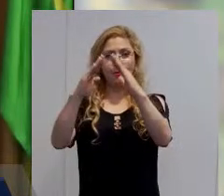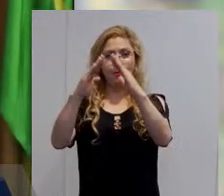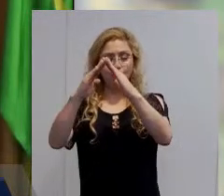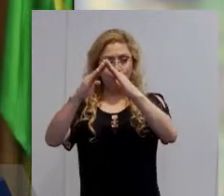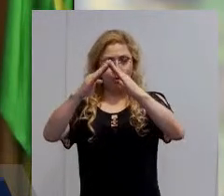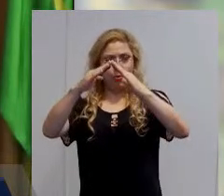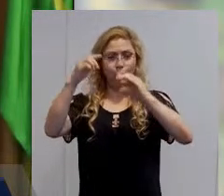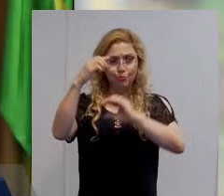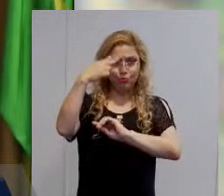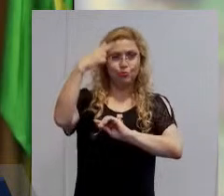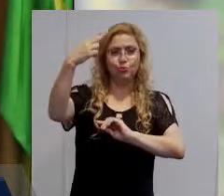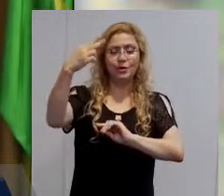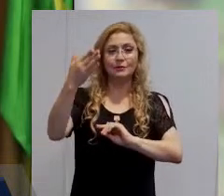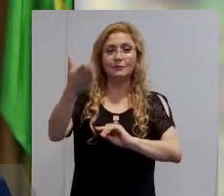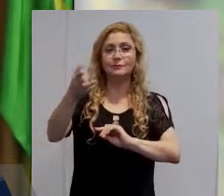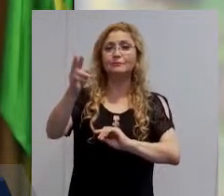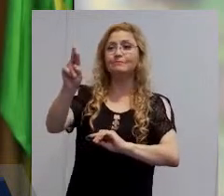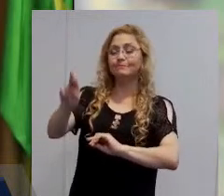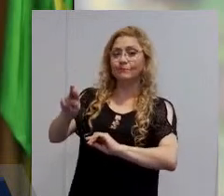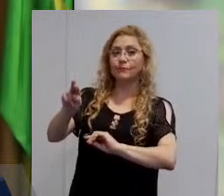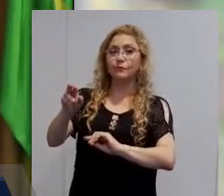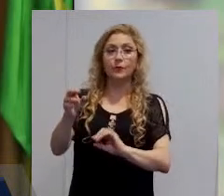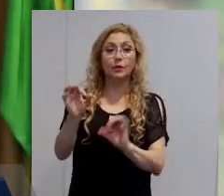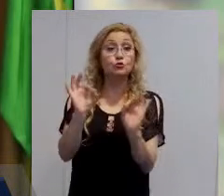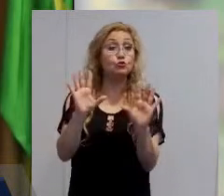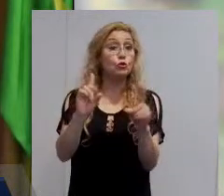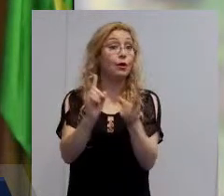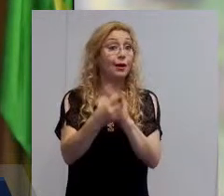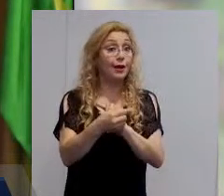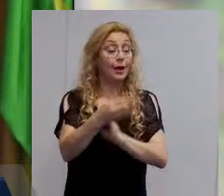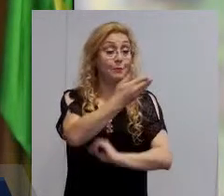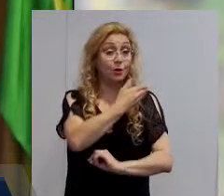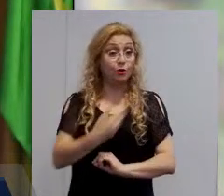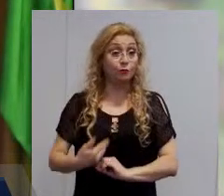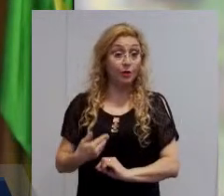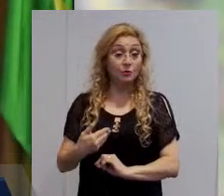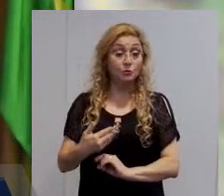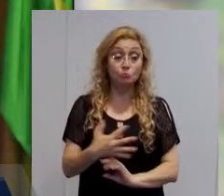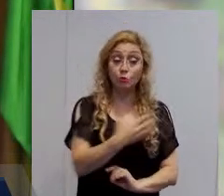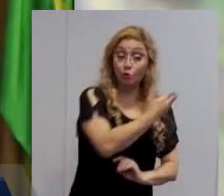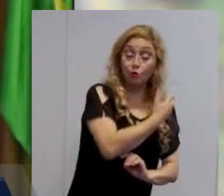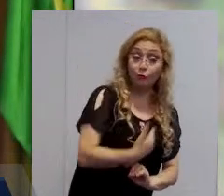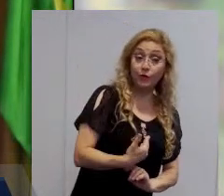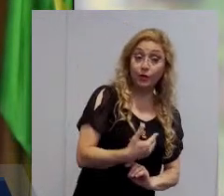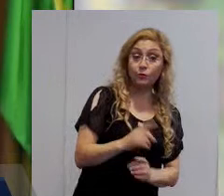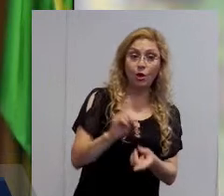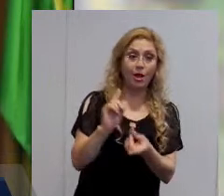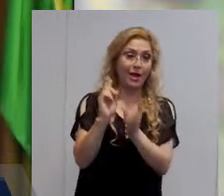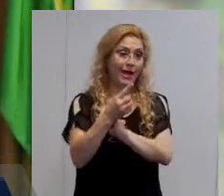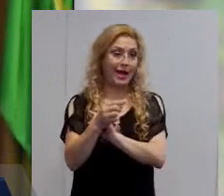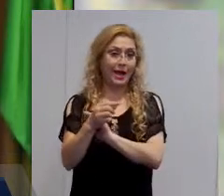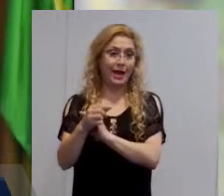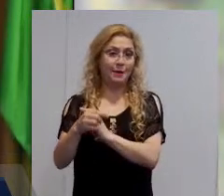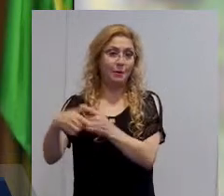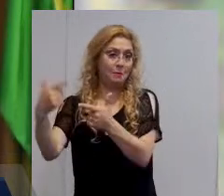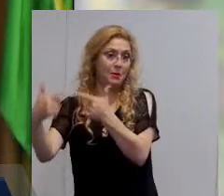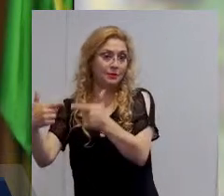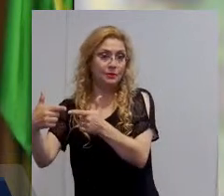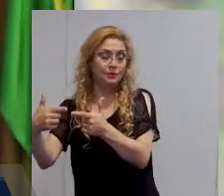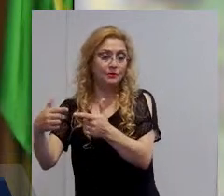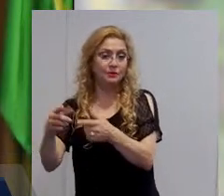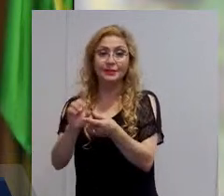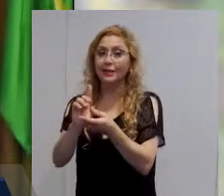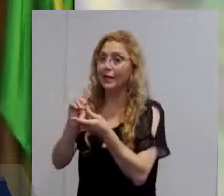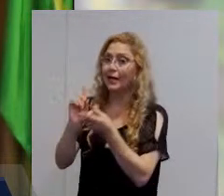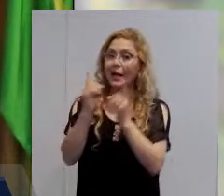And it will be for naught, because we know governments change, sort of policies, rather